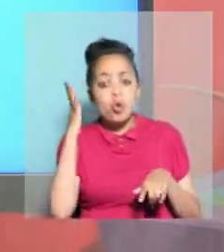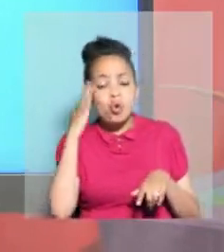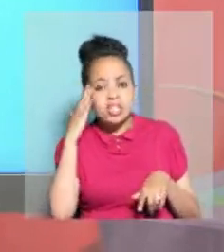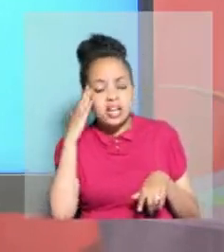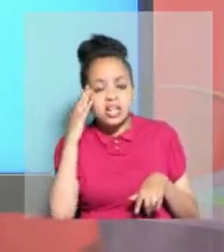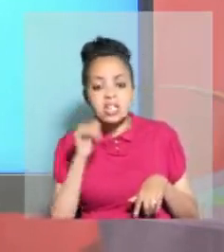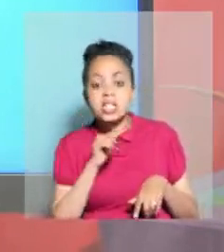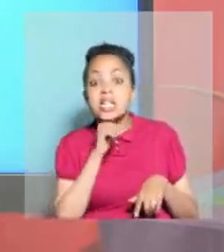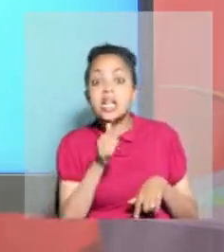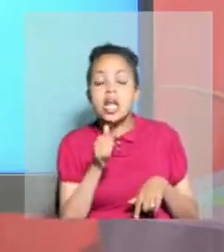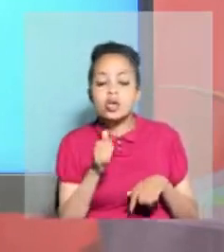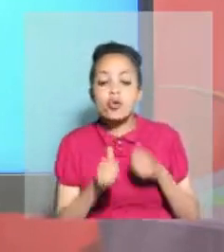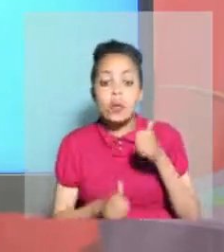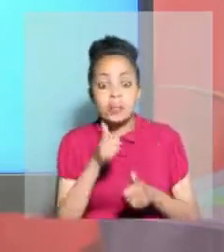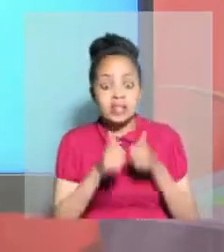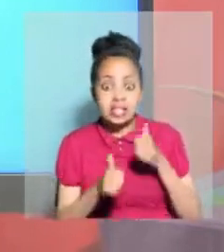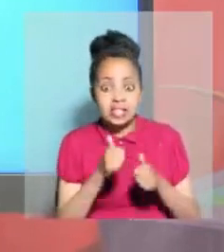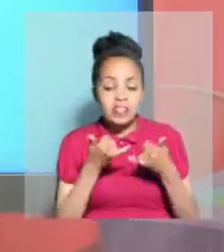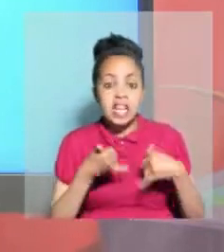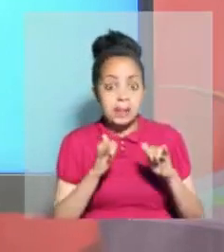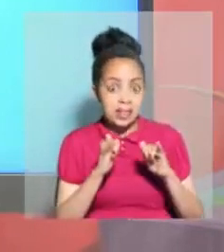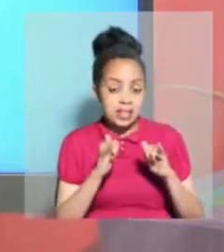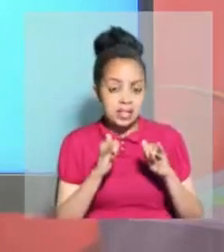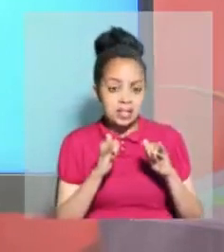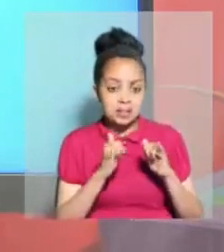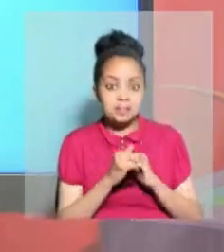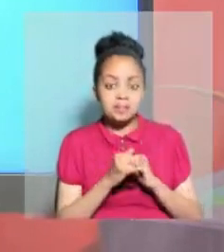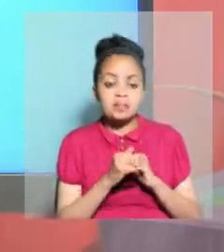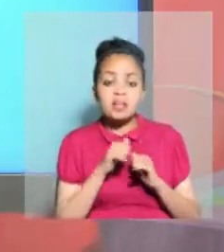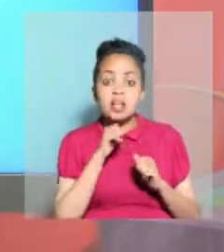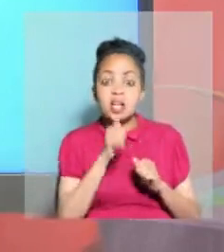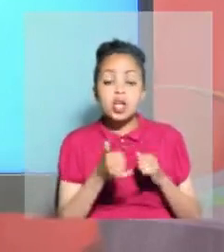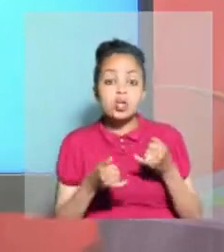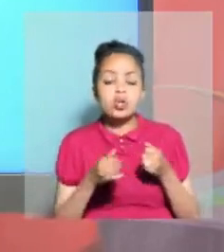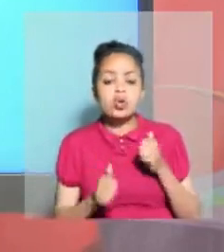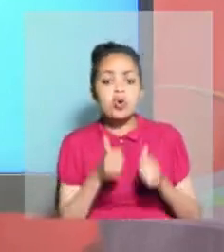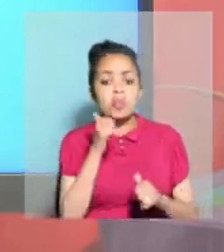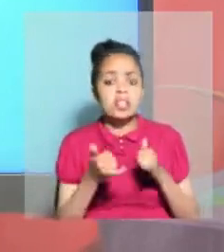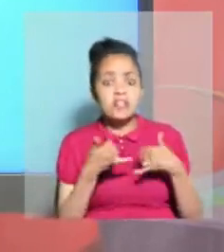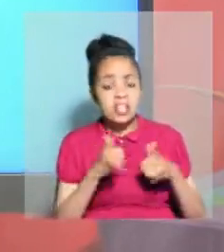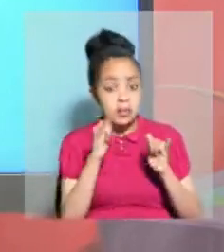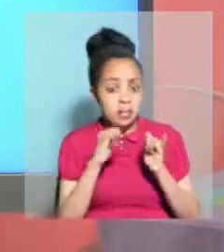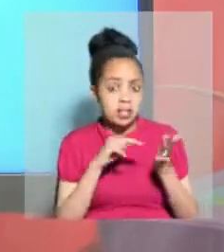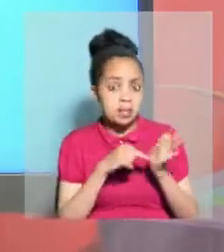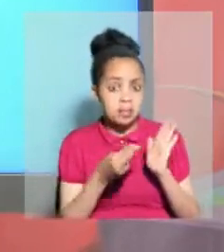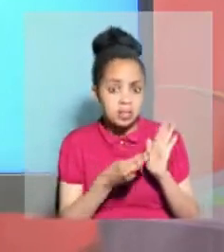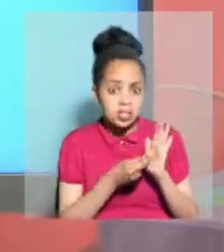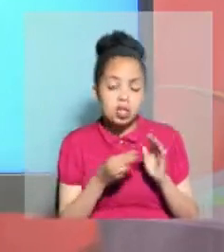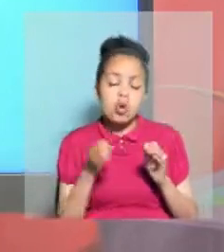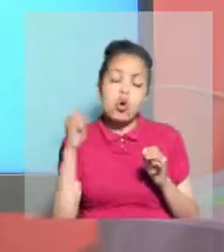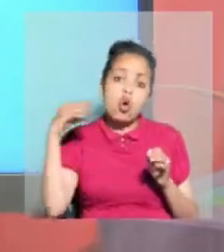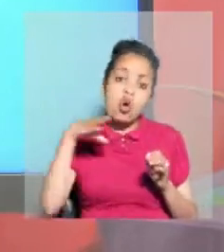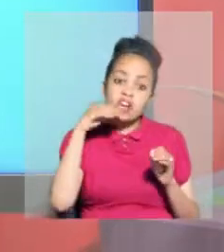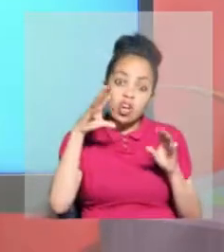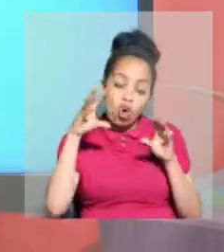as non-competitive inhibitor. So non-competitive inhibitor is on and the